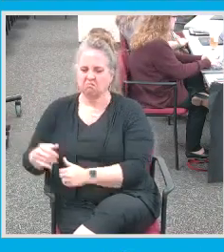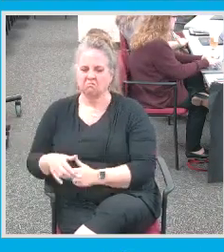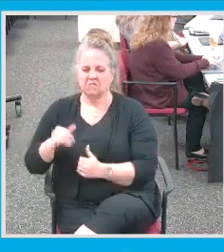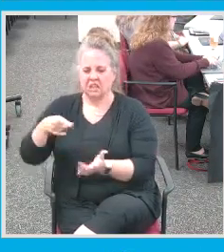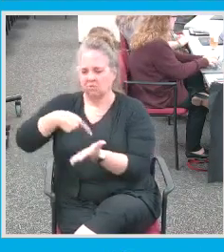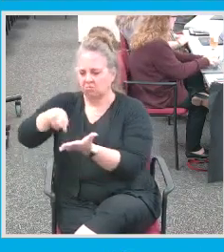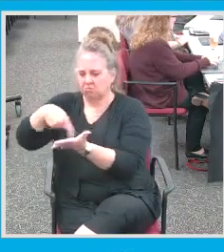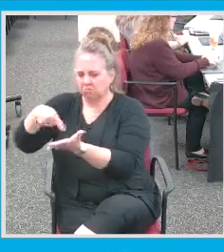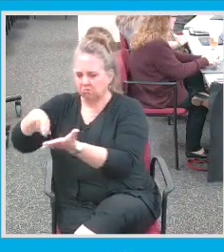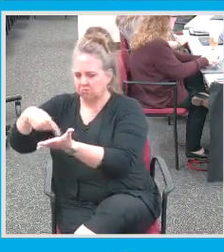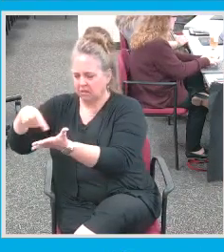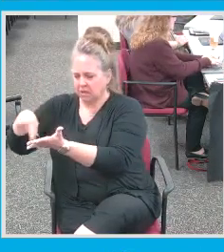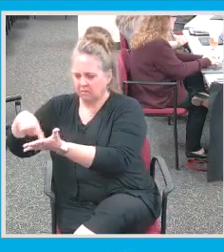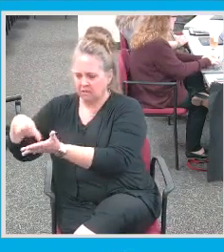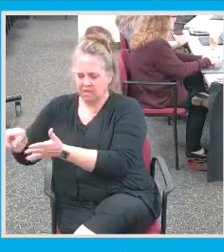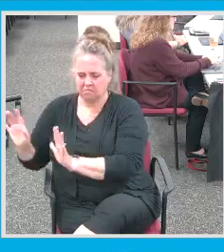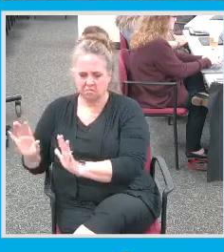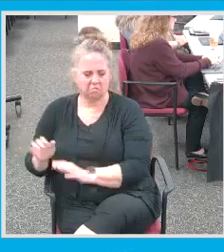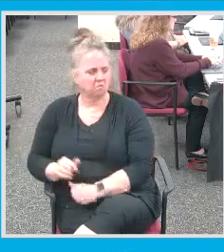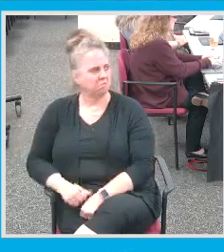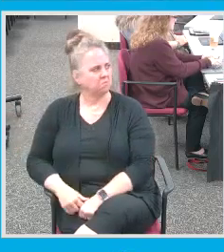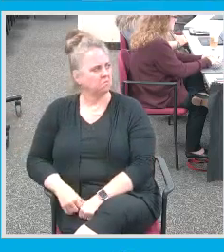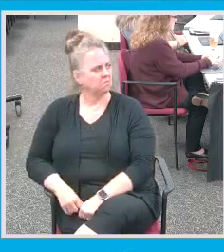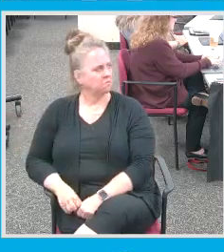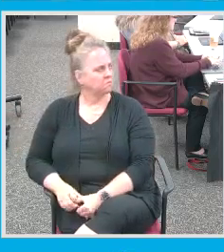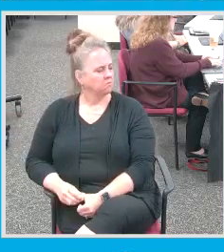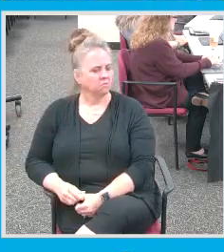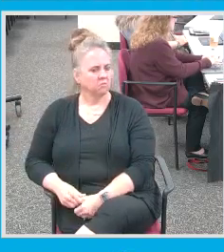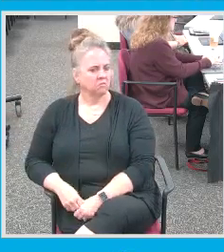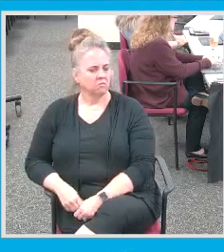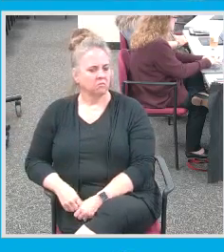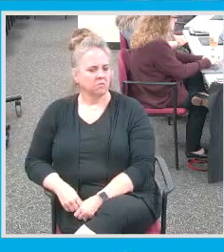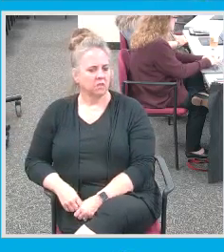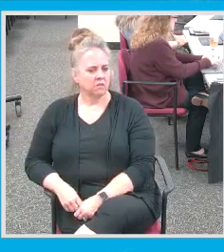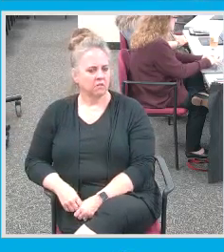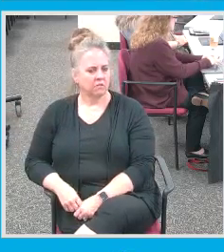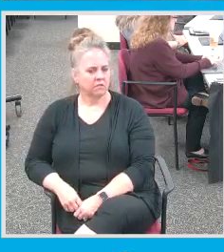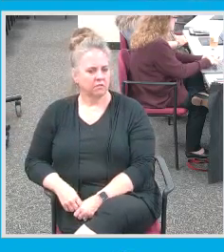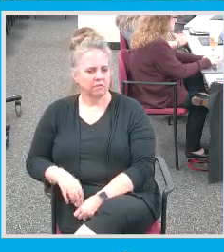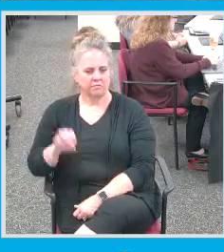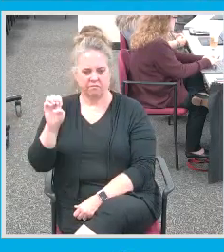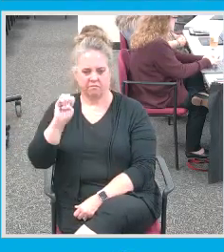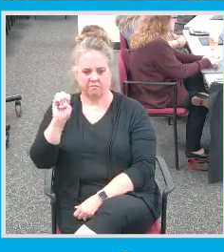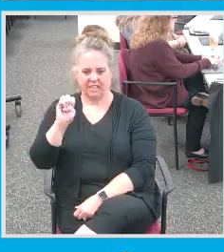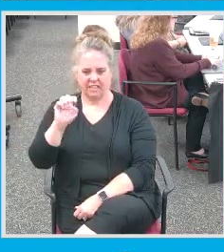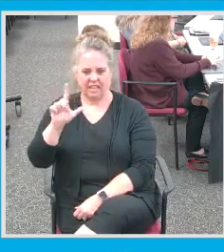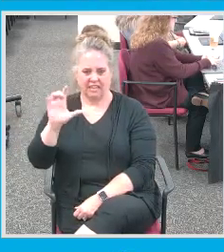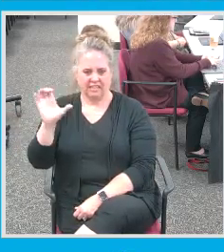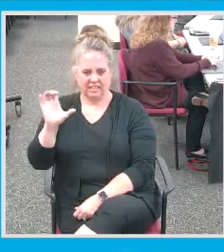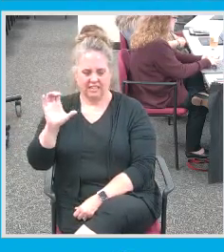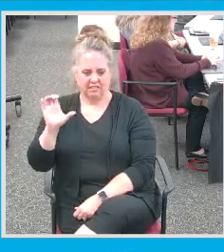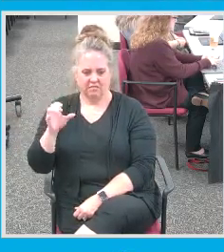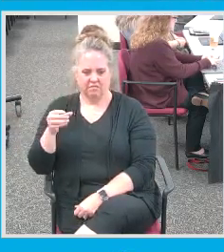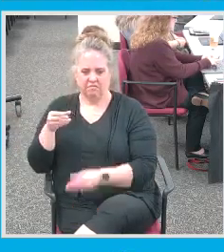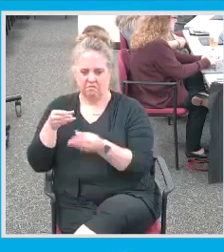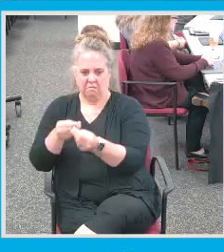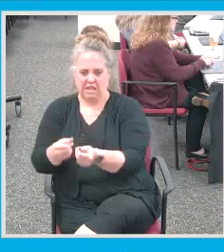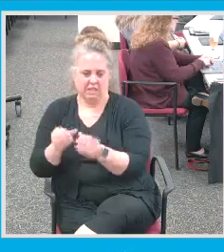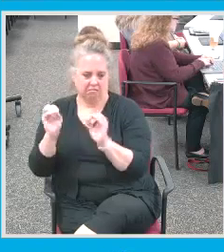down. We are doing some underspending in the ELC grant, and a lot of that is due to some vacancies and a little bit of